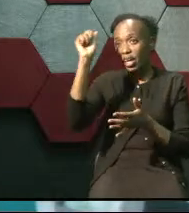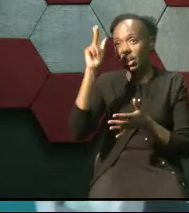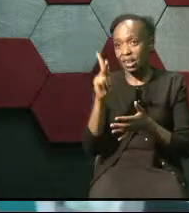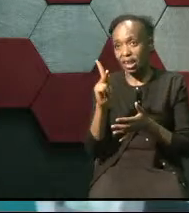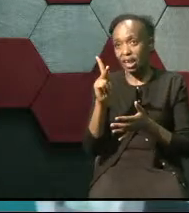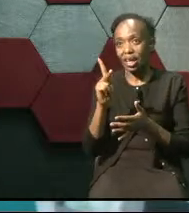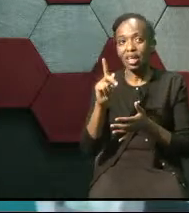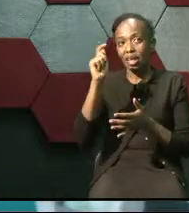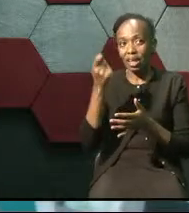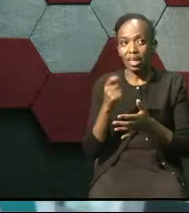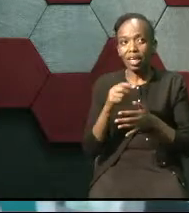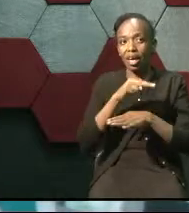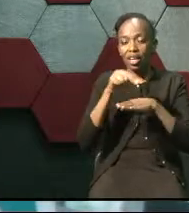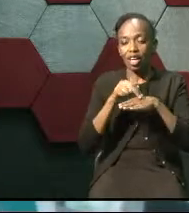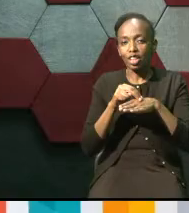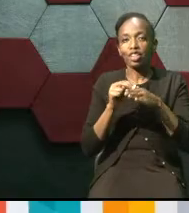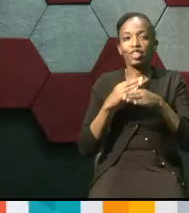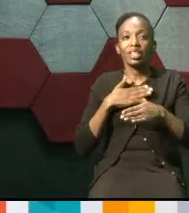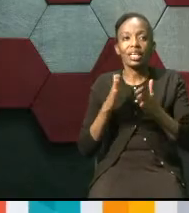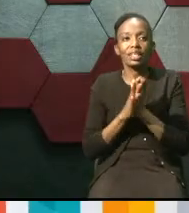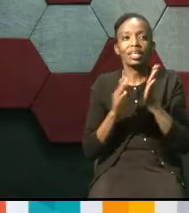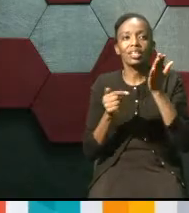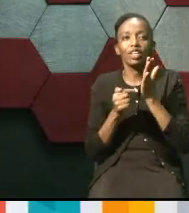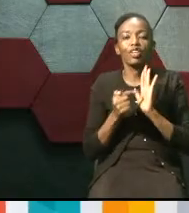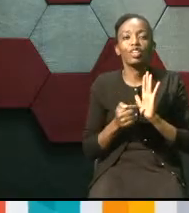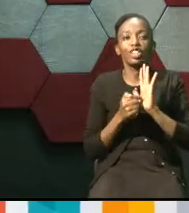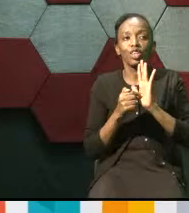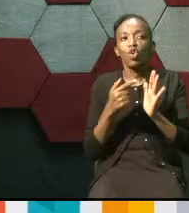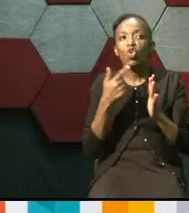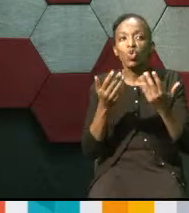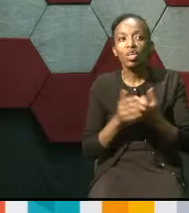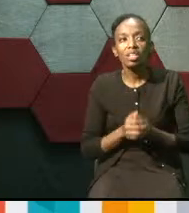National Science and Technology Exhibition are